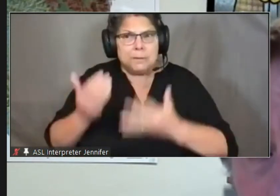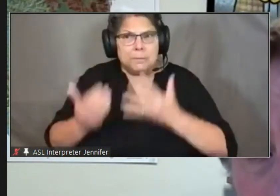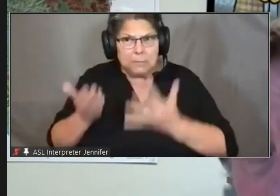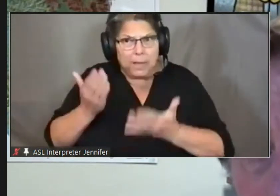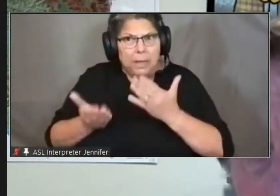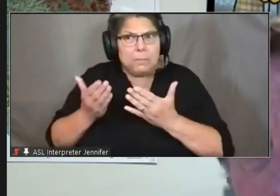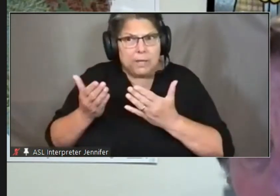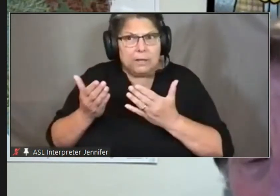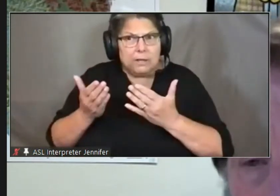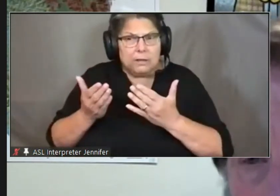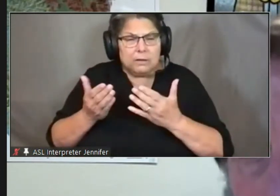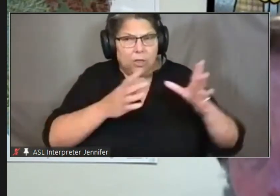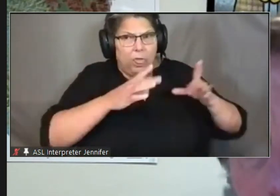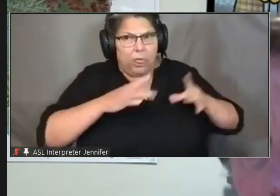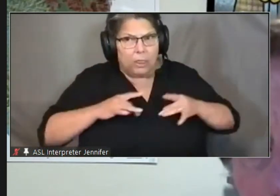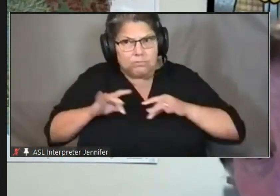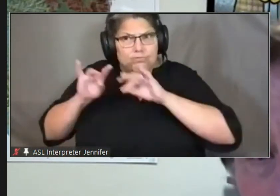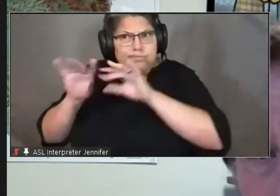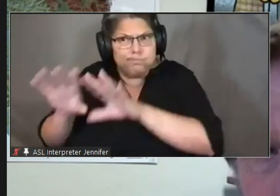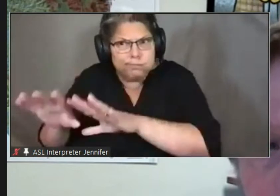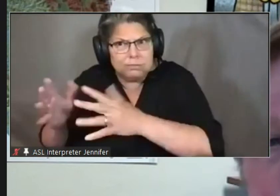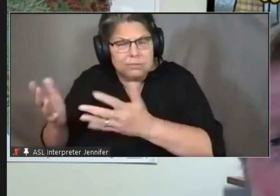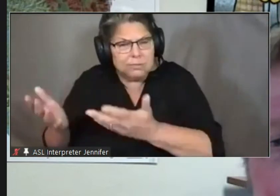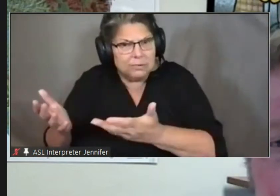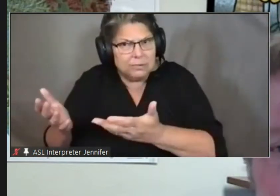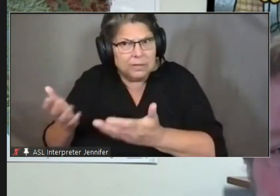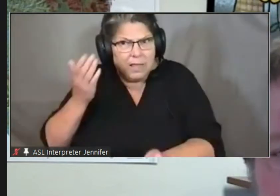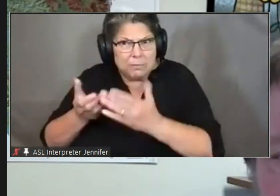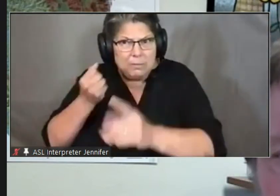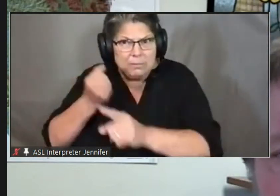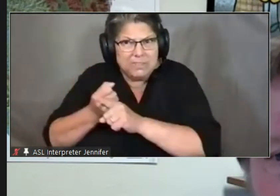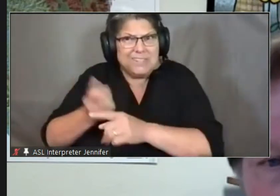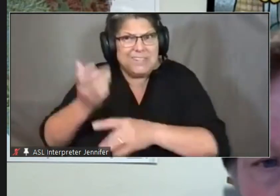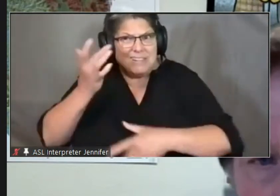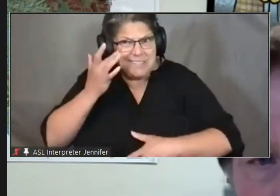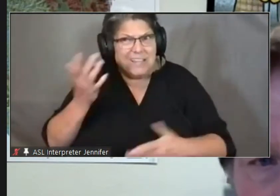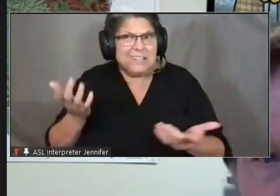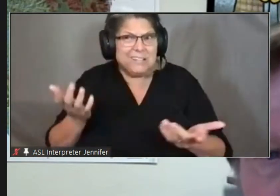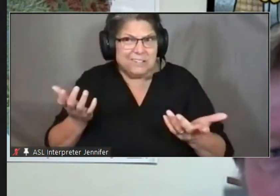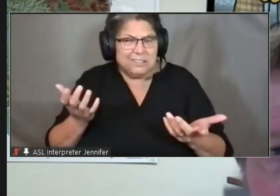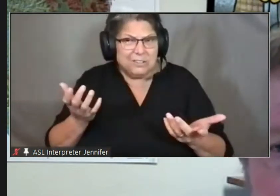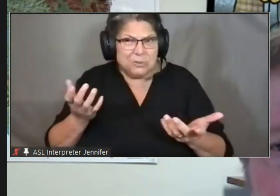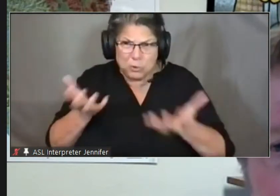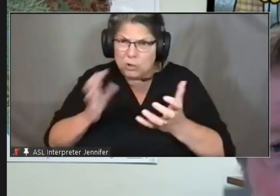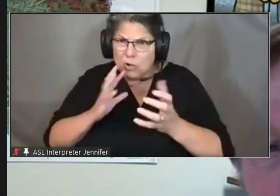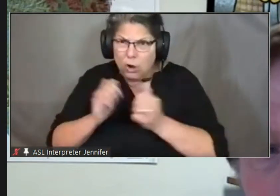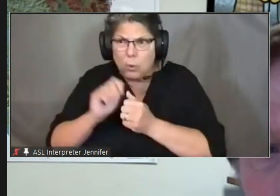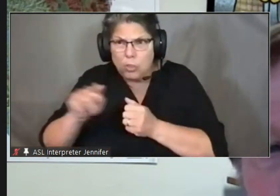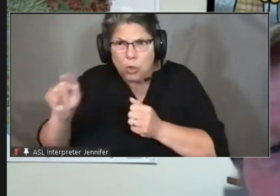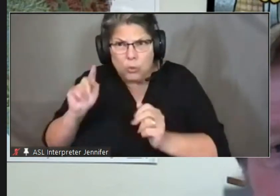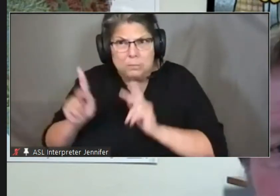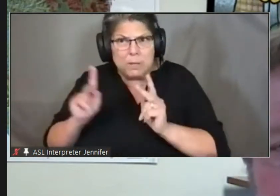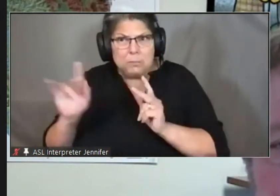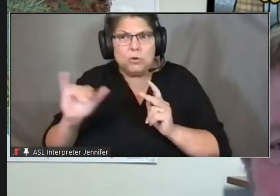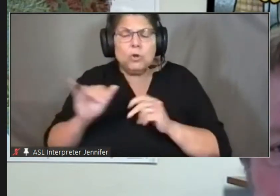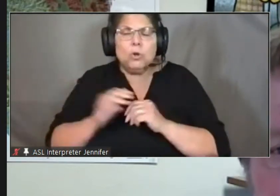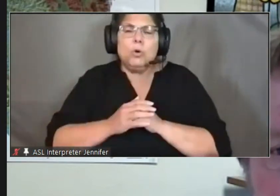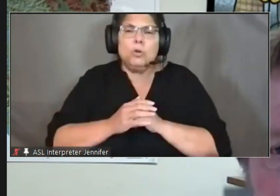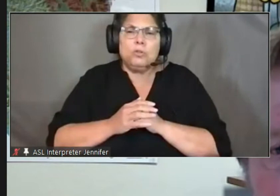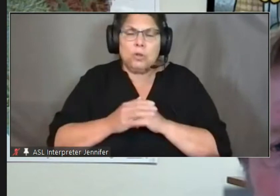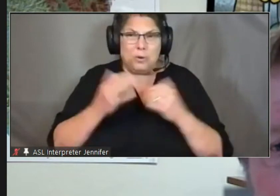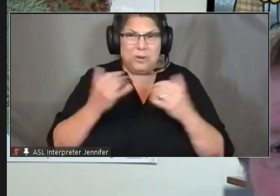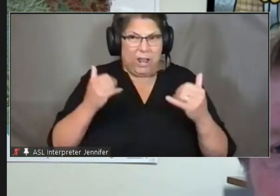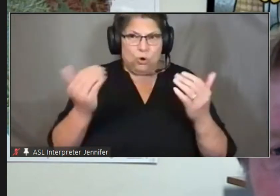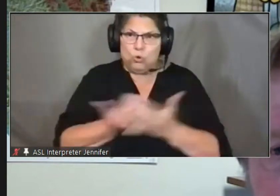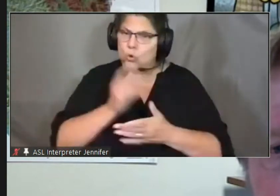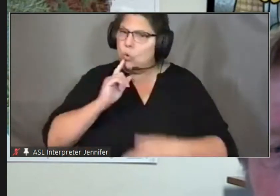been contacted and have the illness that we also talk to them. So I've released new orders to